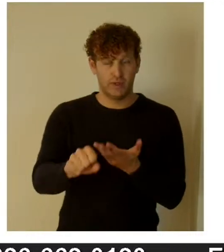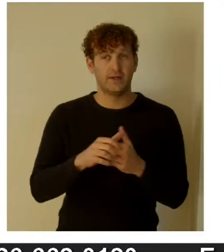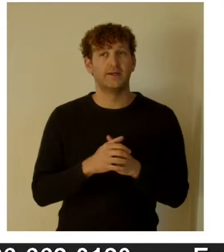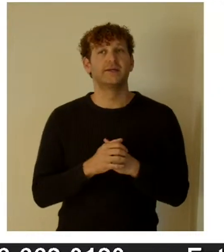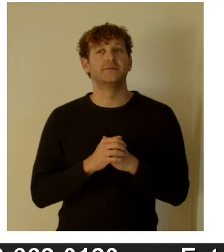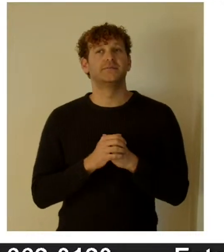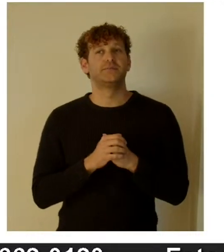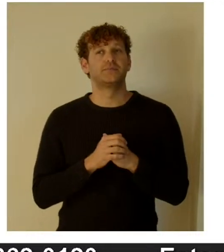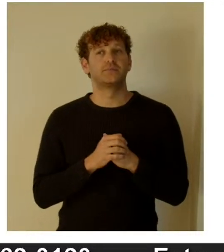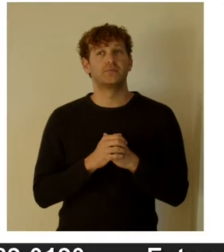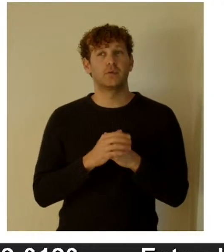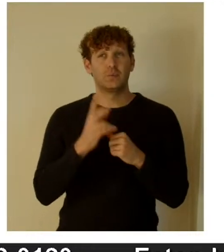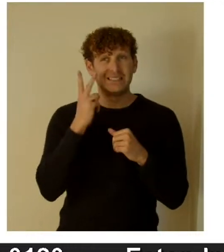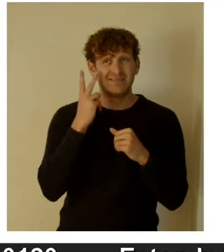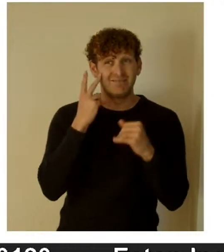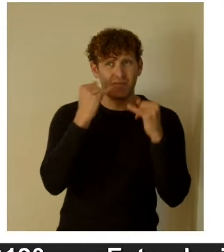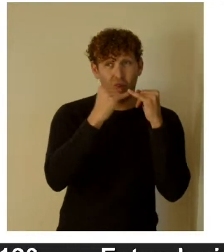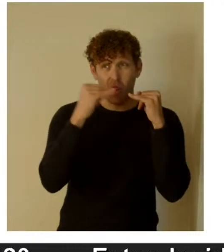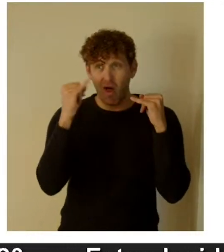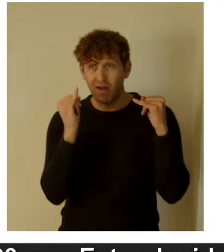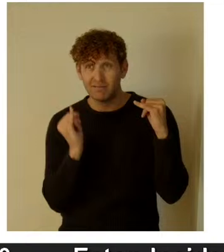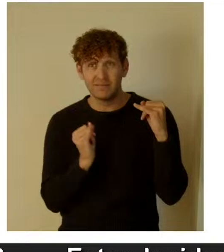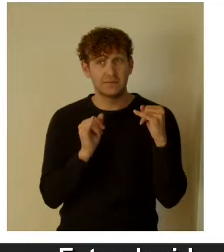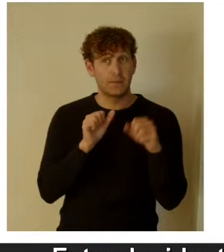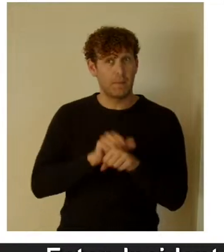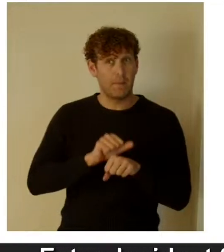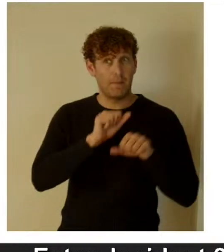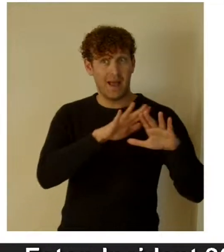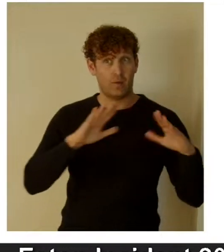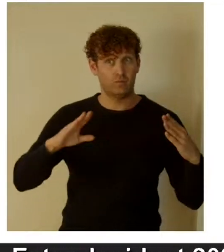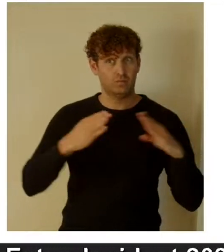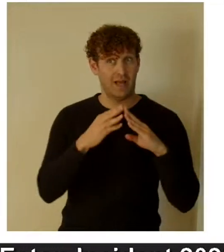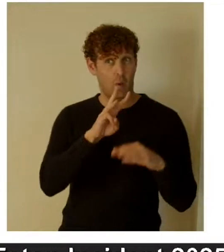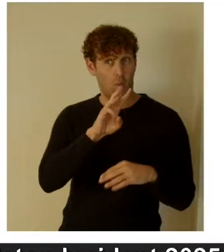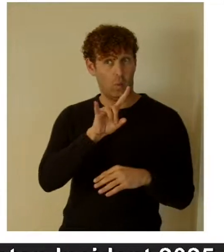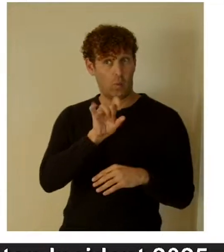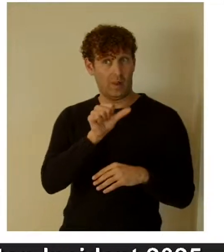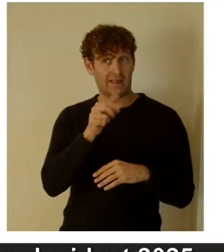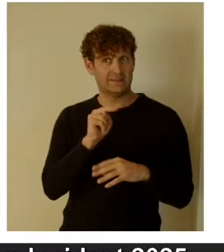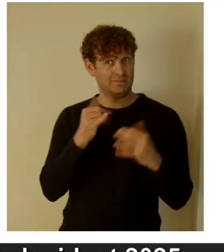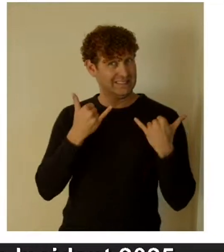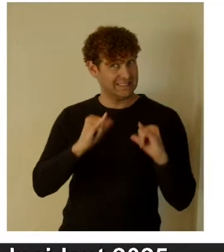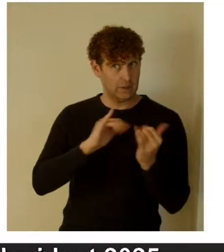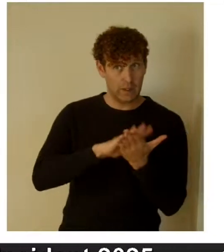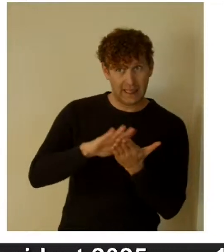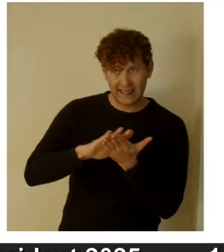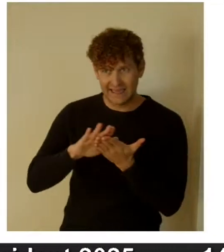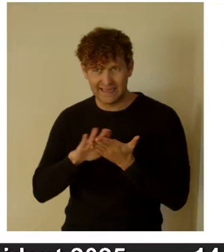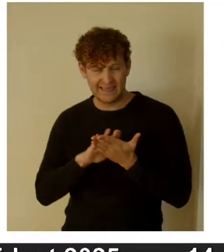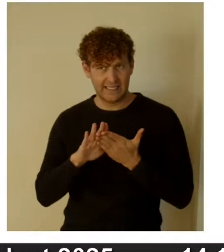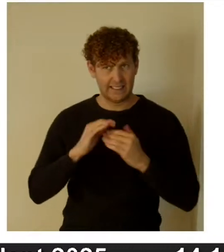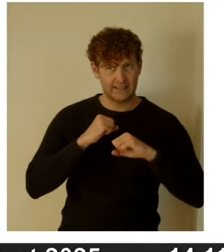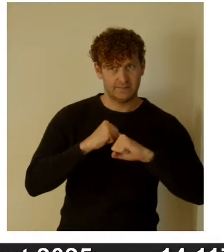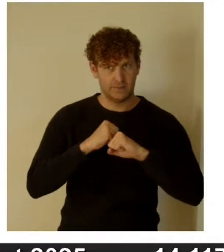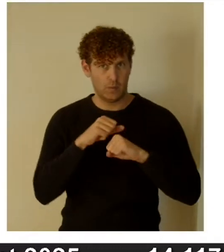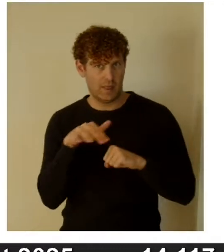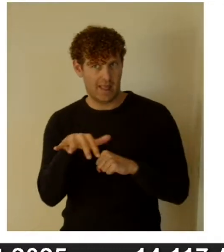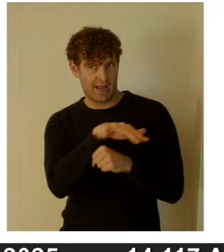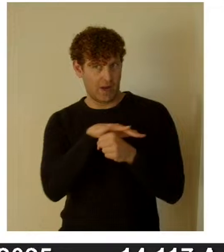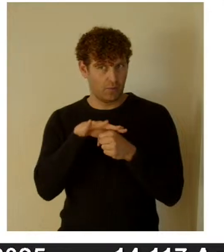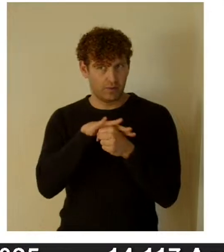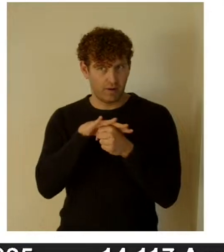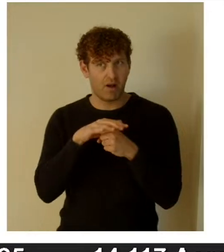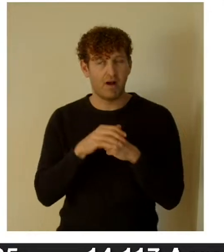down into Mount Wilson area here, crews continue to mop up and secure along the south side of the Mount Wilson Road to secure